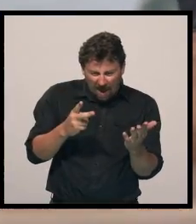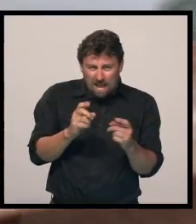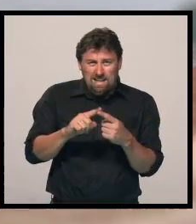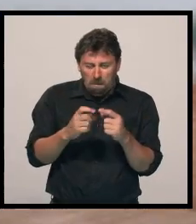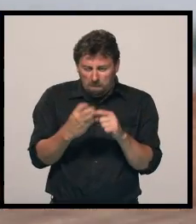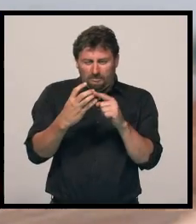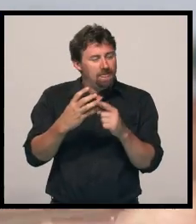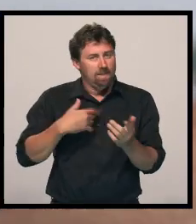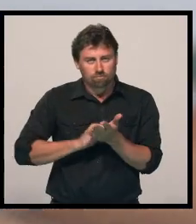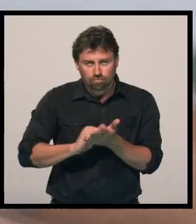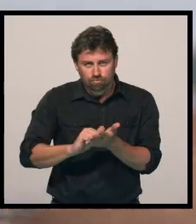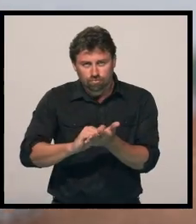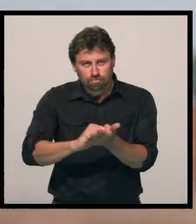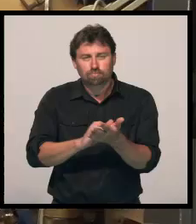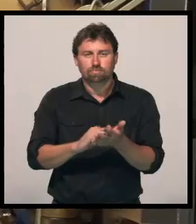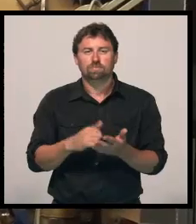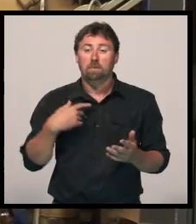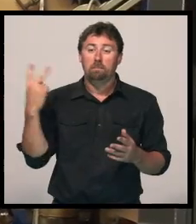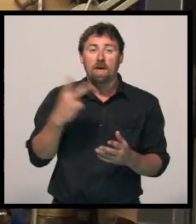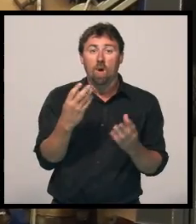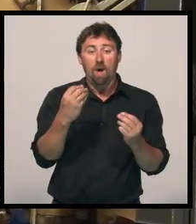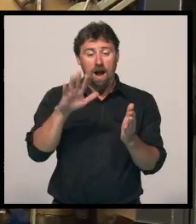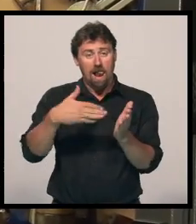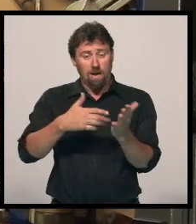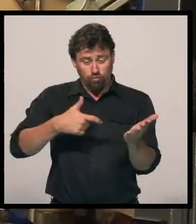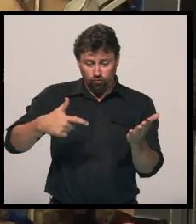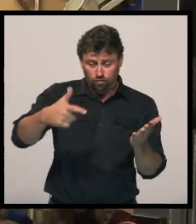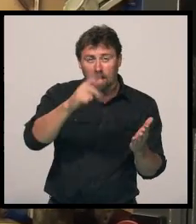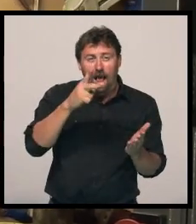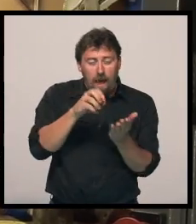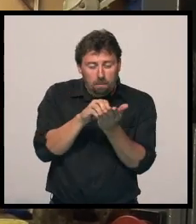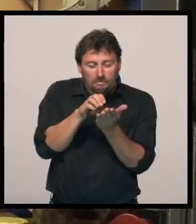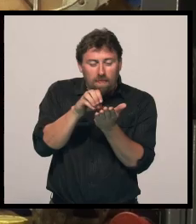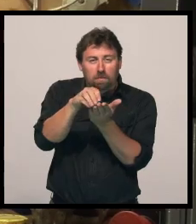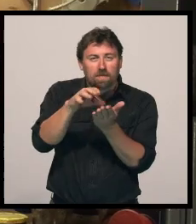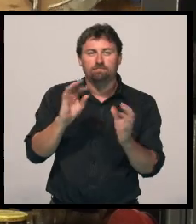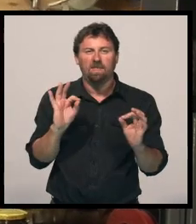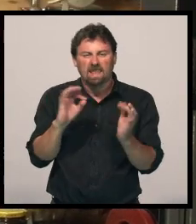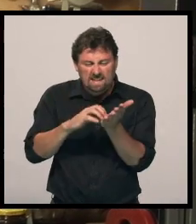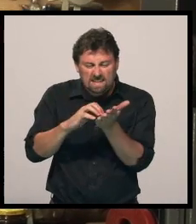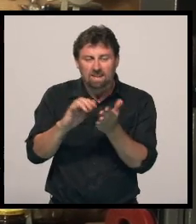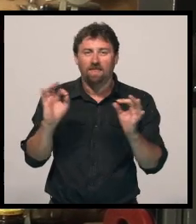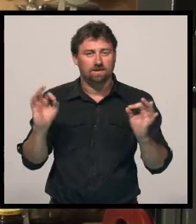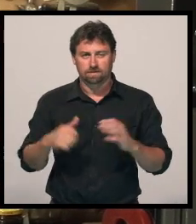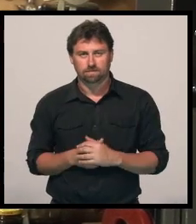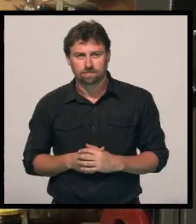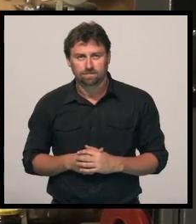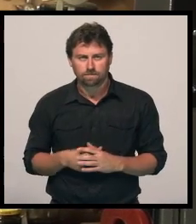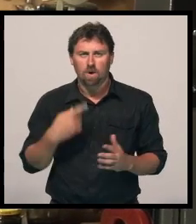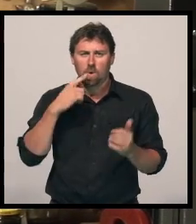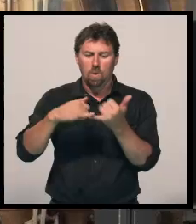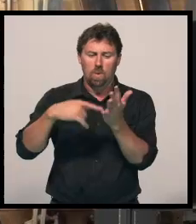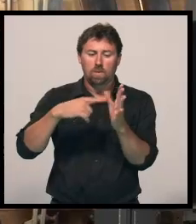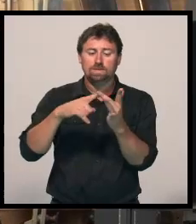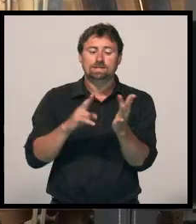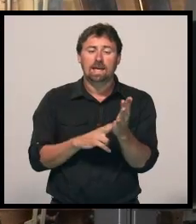wet it again, no fur is going to come up. And what I'm going to do with this is actually stain it before we put the box together, and I'll explain why when we're doing